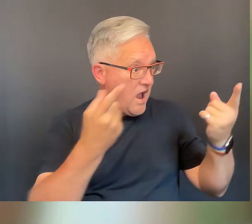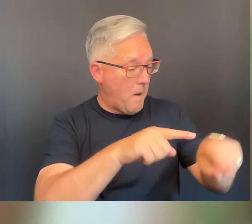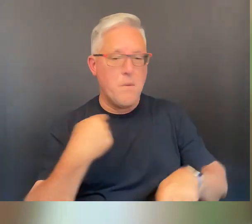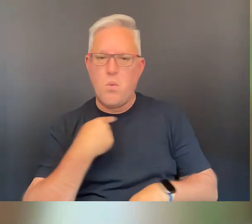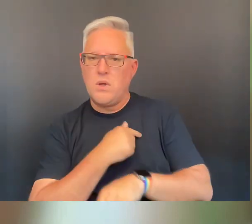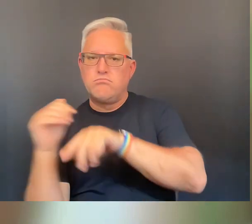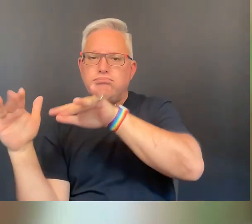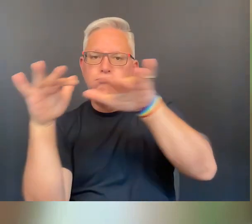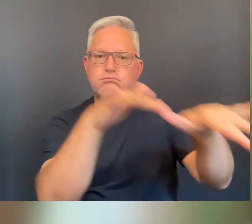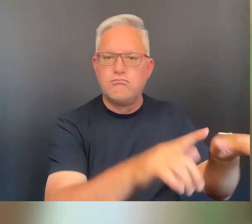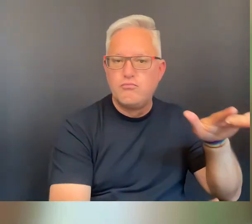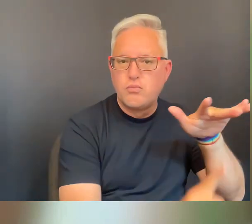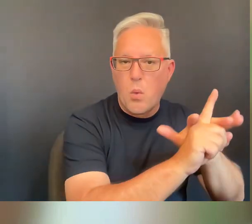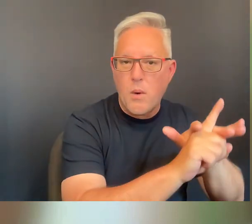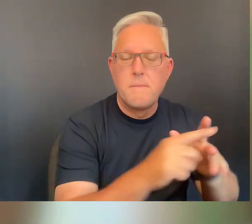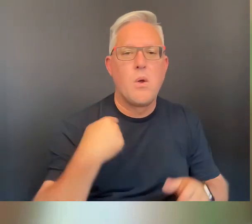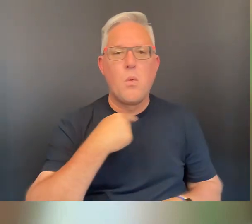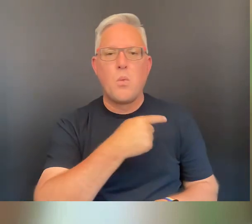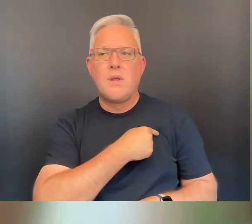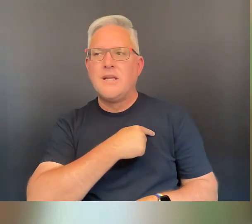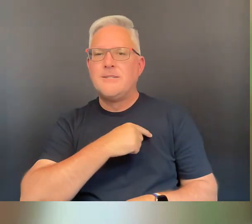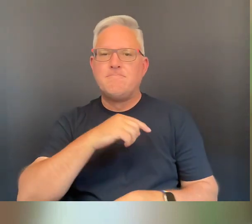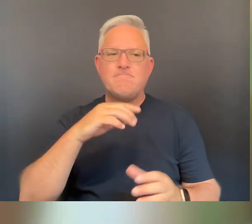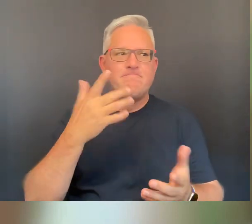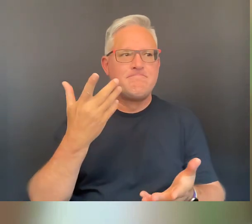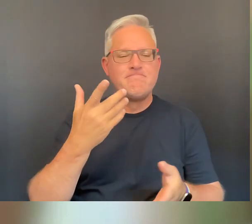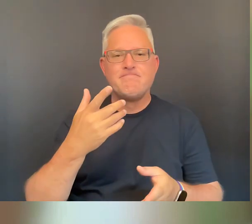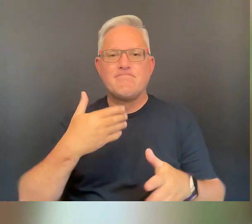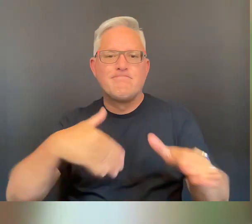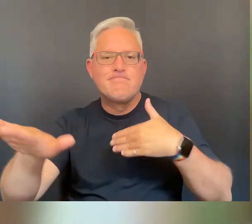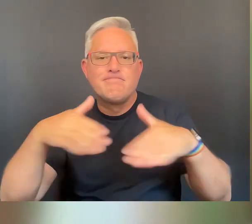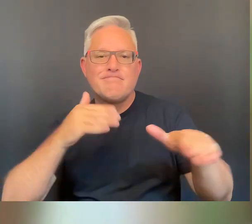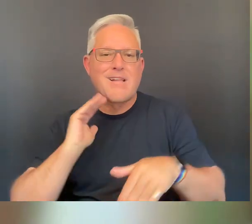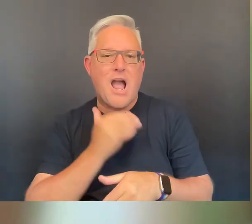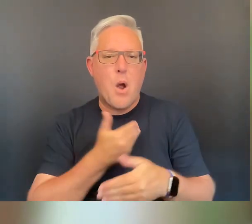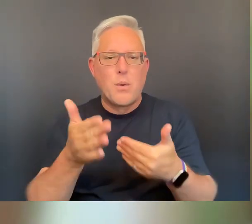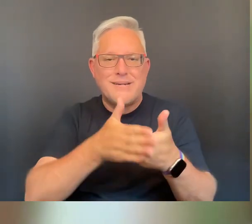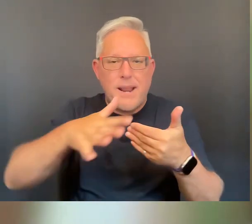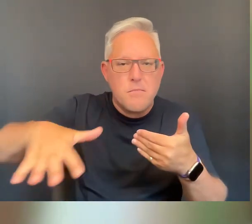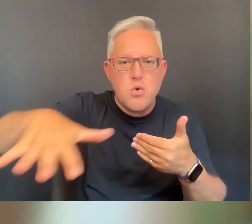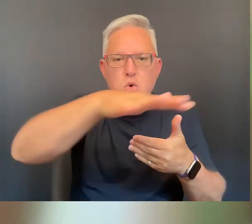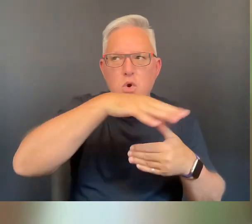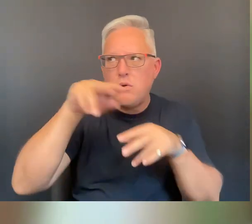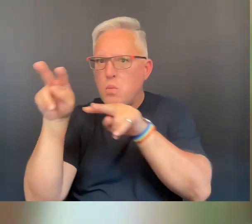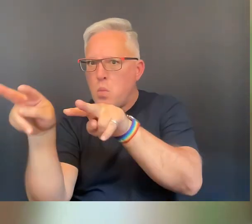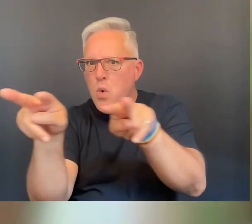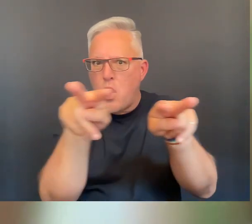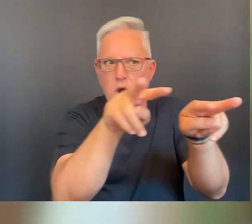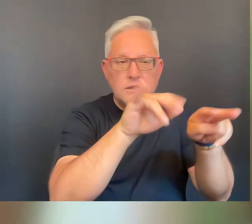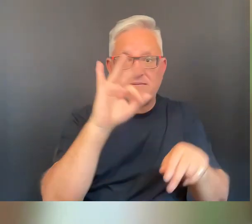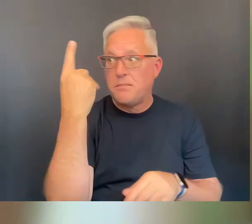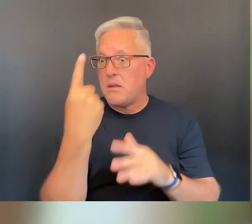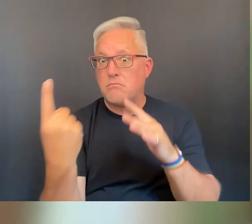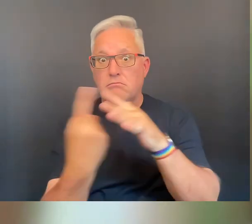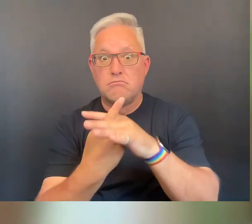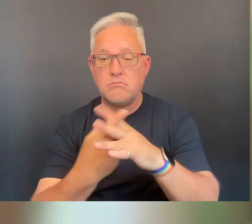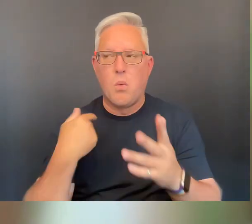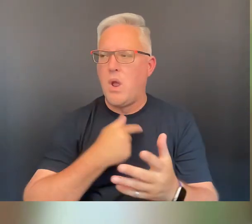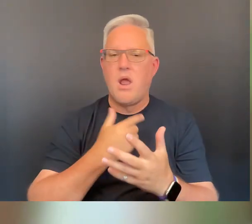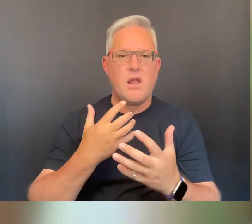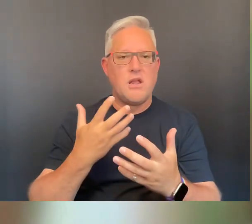events. We are, going on patrol and doing all of those things. We've also had